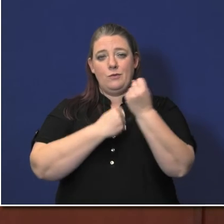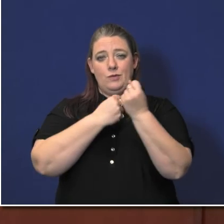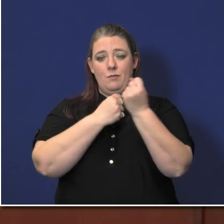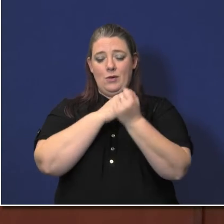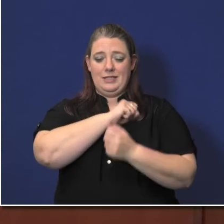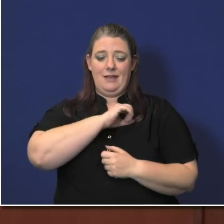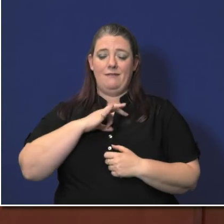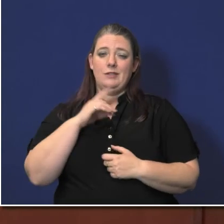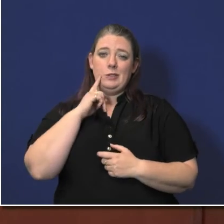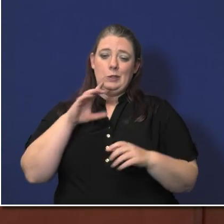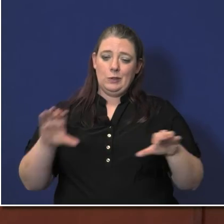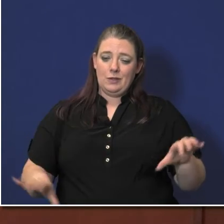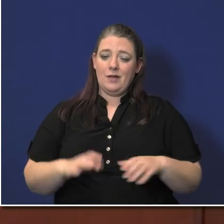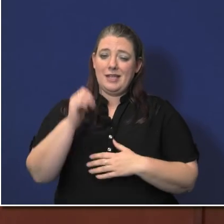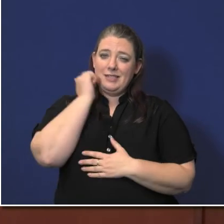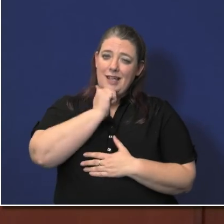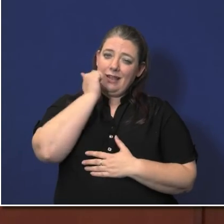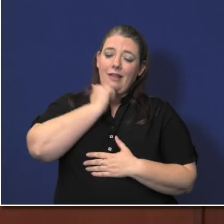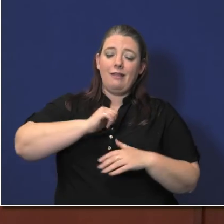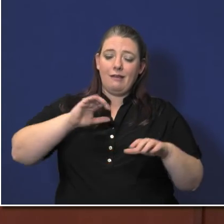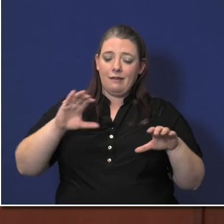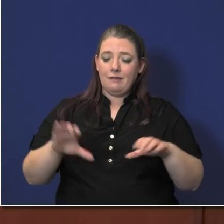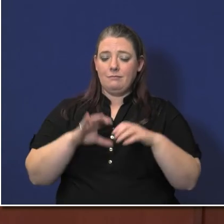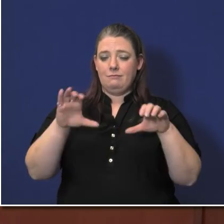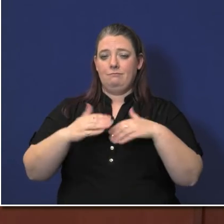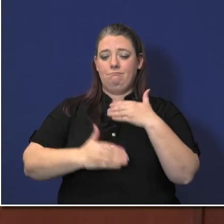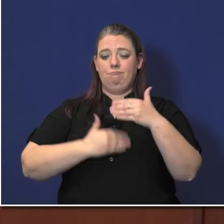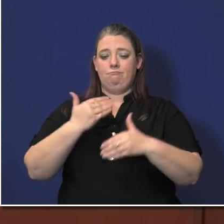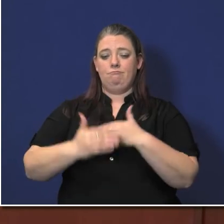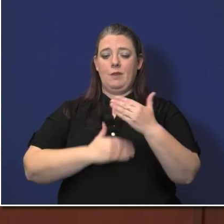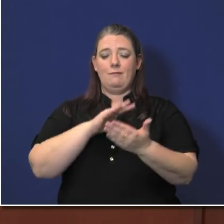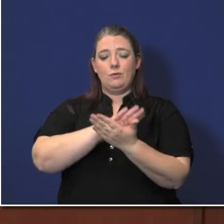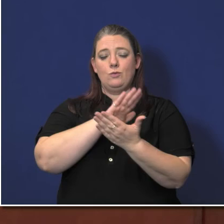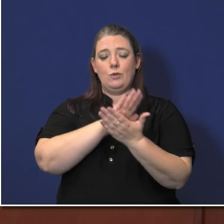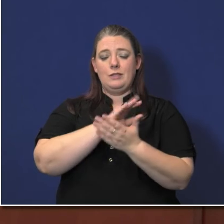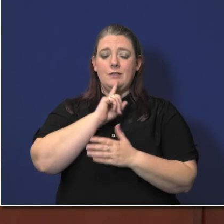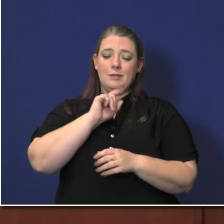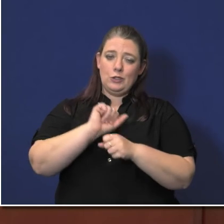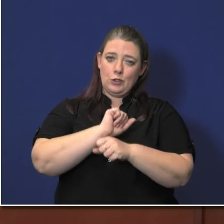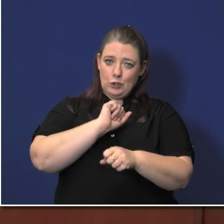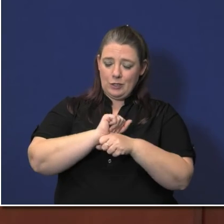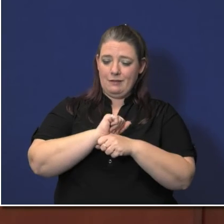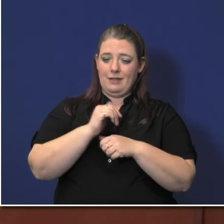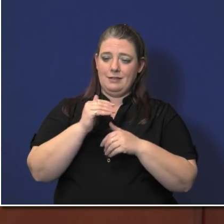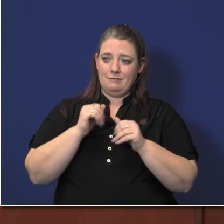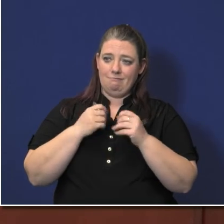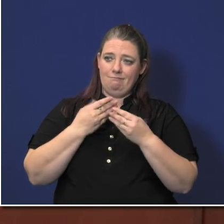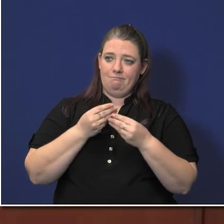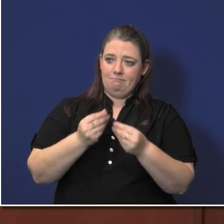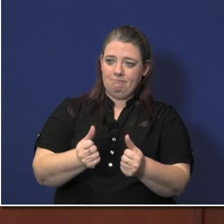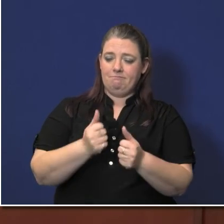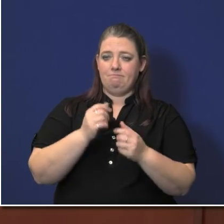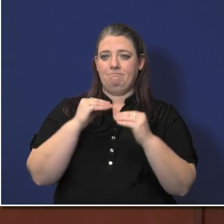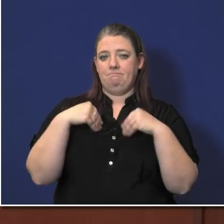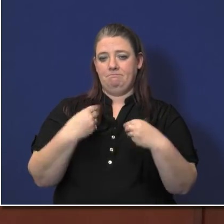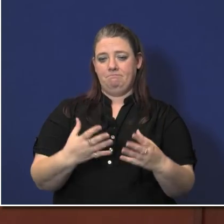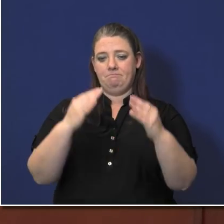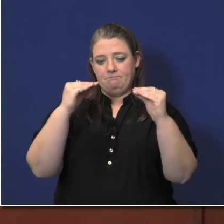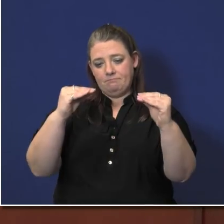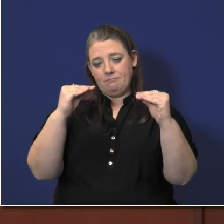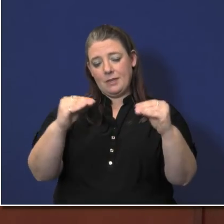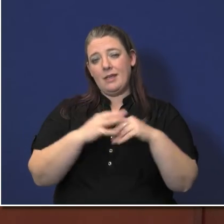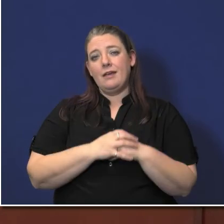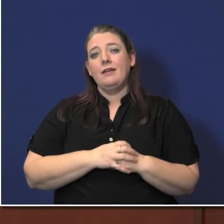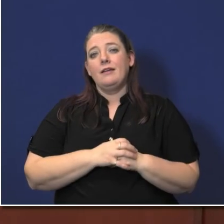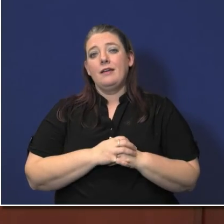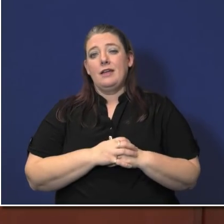to conduct the day-to-day operations of our schools and ensure the goal of efficient delivery of instruction. Whereas,